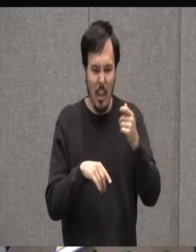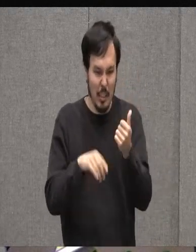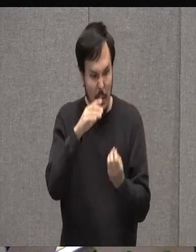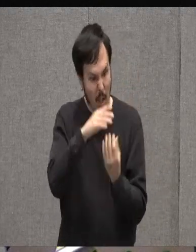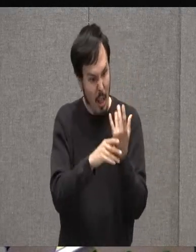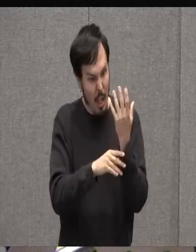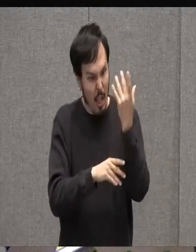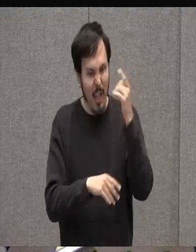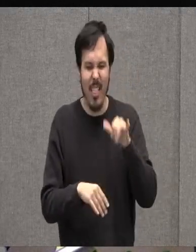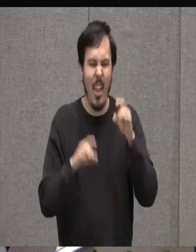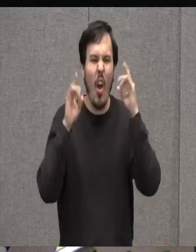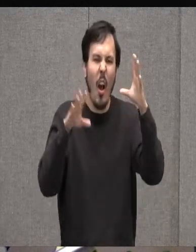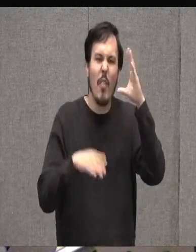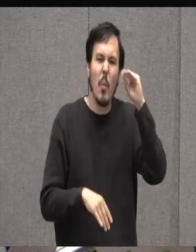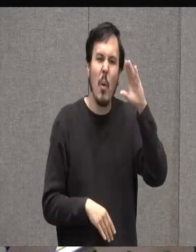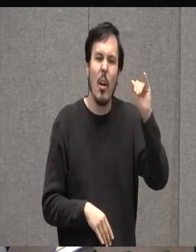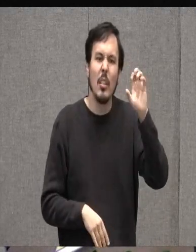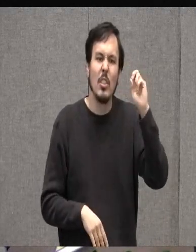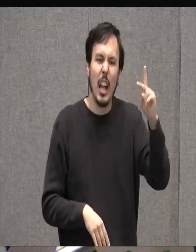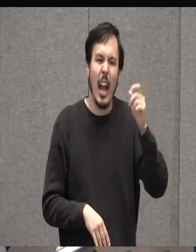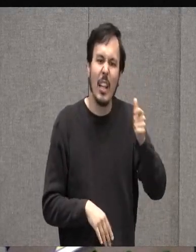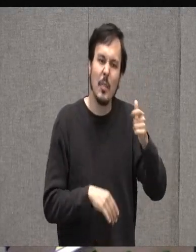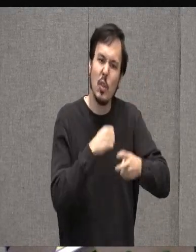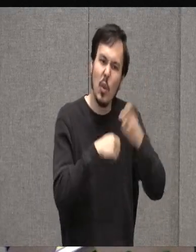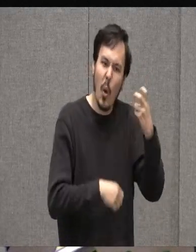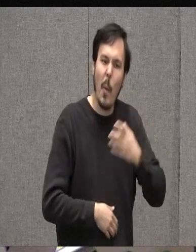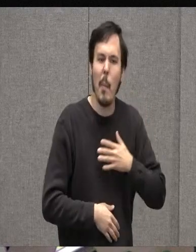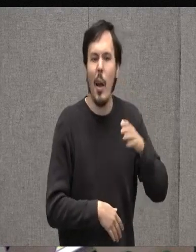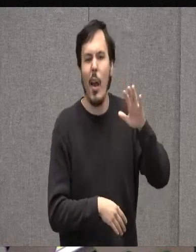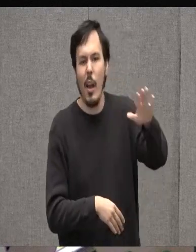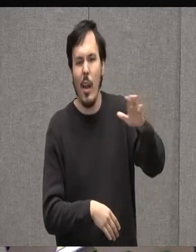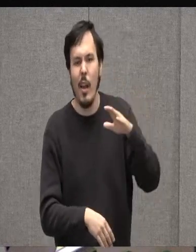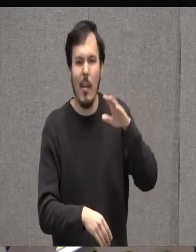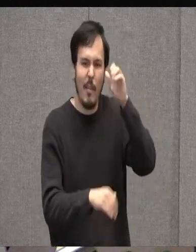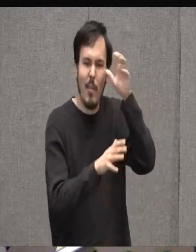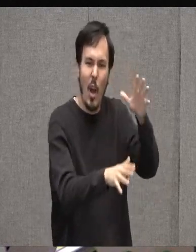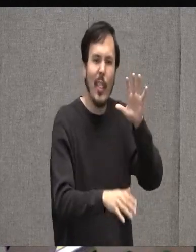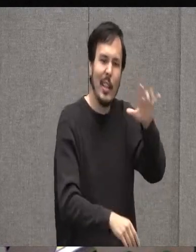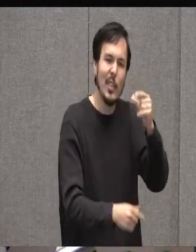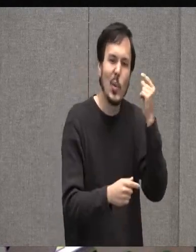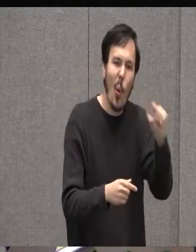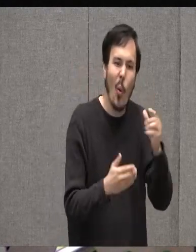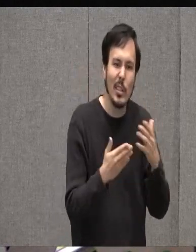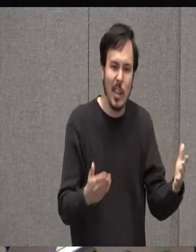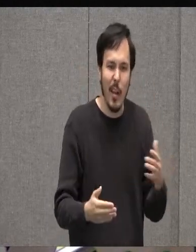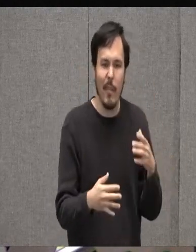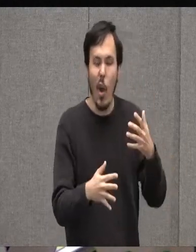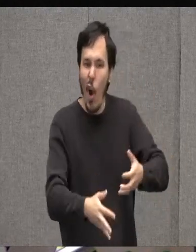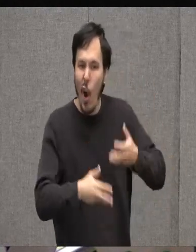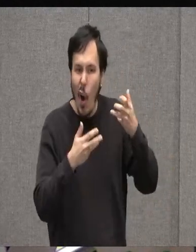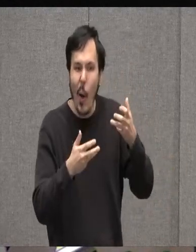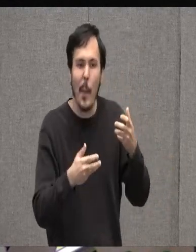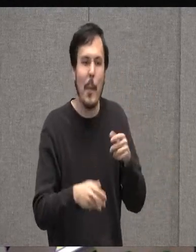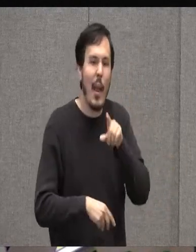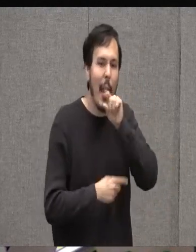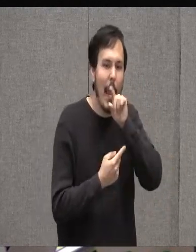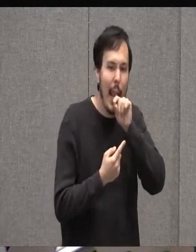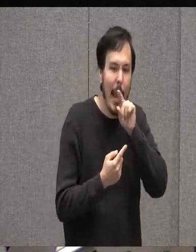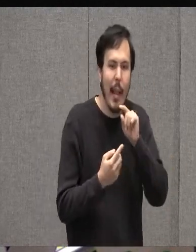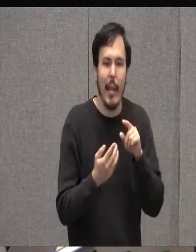nice juicy boy. 3 fried boys on toast, that's what I used to like to eat, but now I don't have any teeth. Come on in, boy,